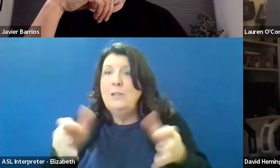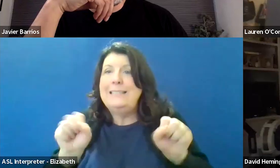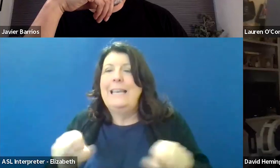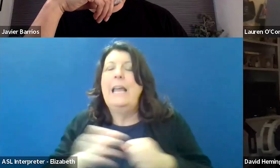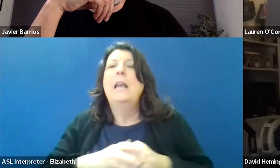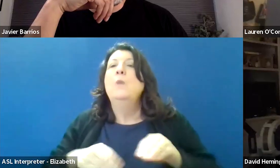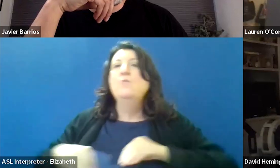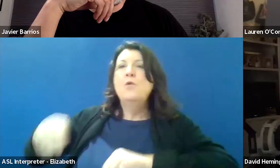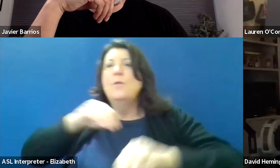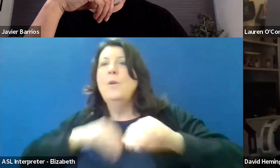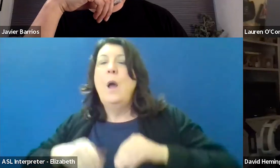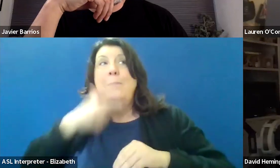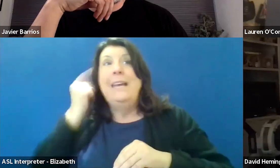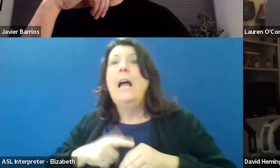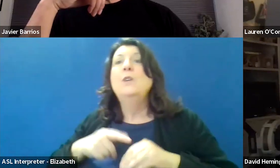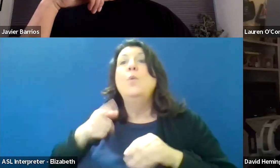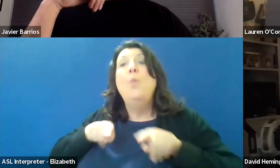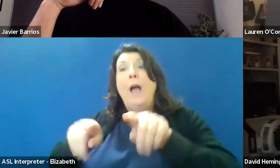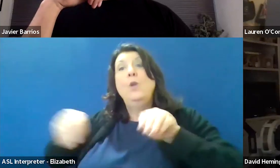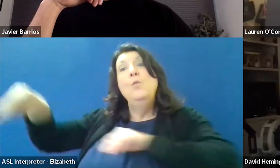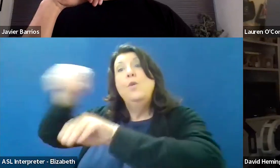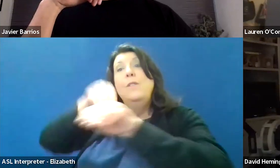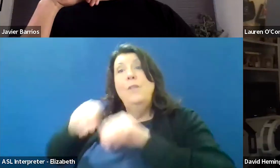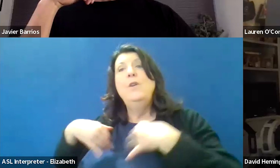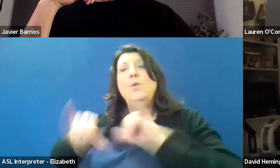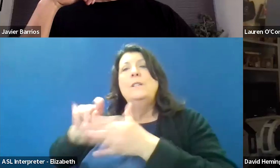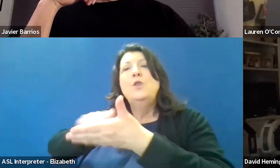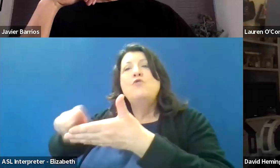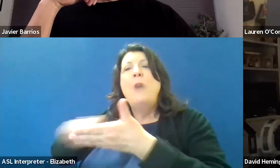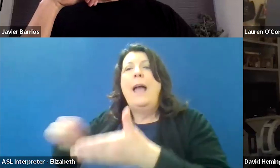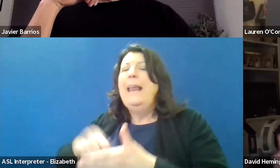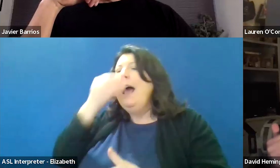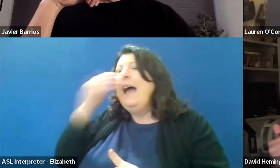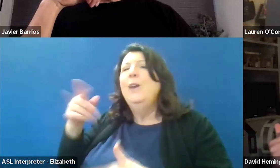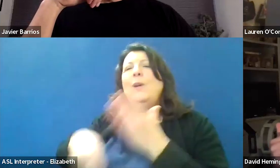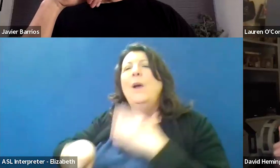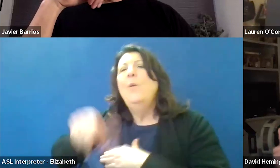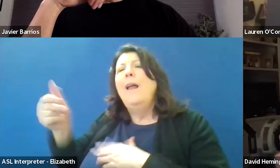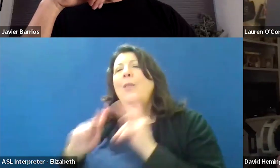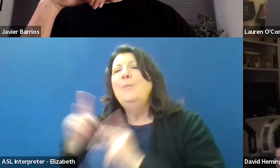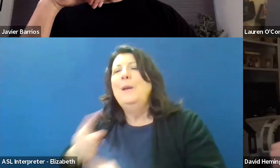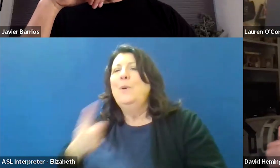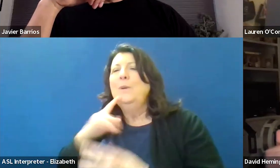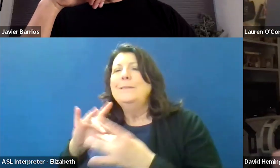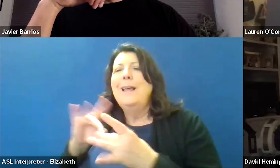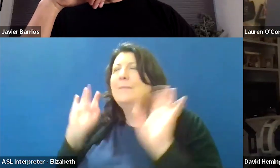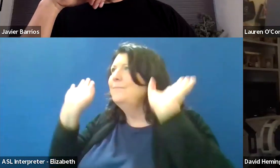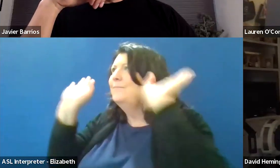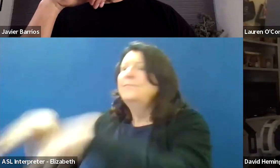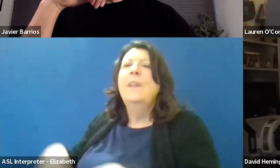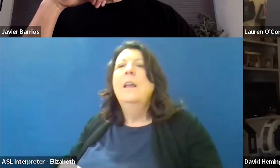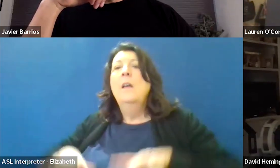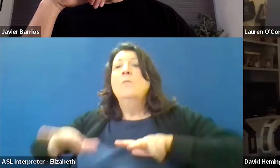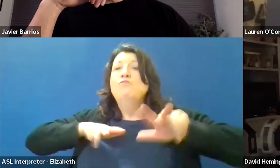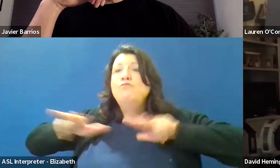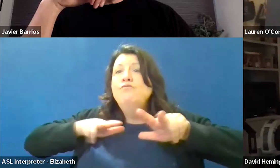around, you're writing. I don't care what anybody says. Like some of my best writing has been done rowing the ergometer or like walking on the